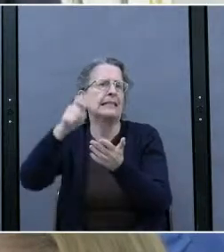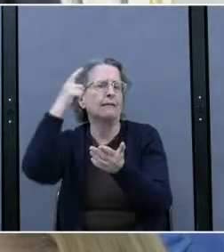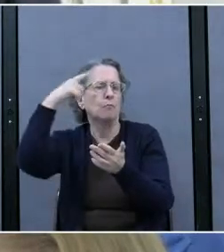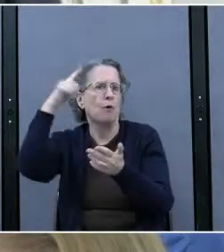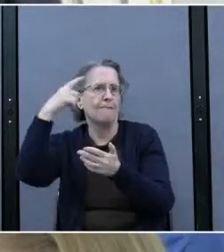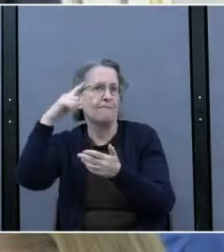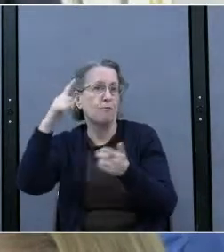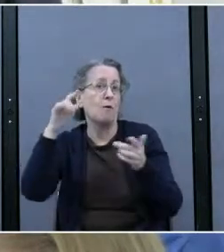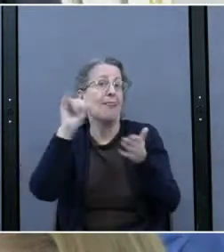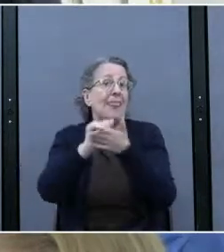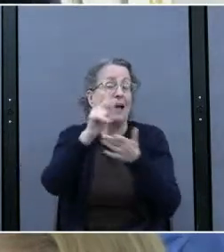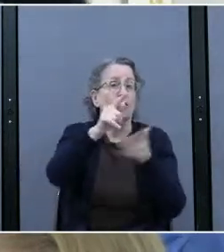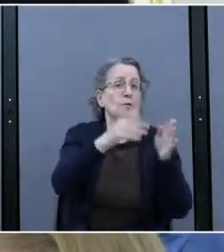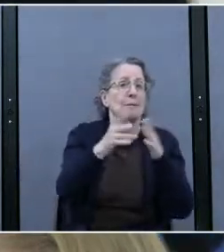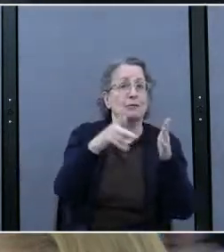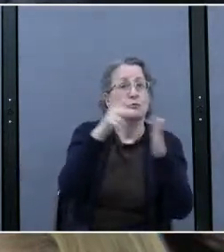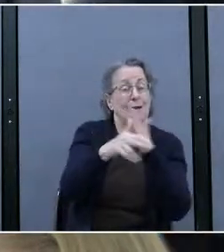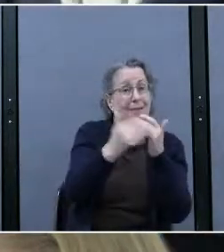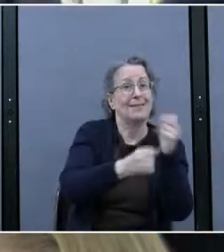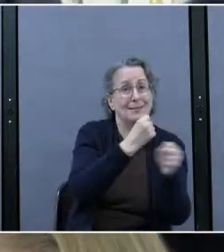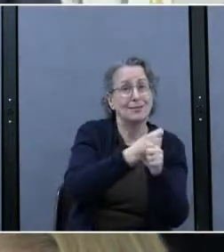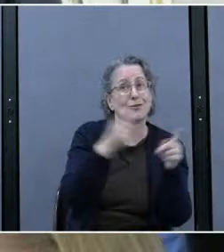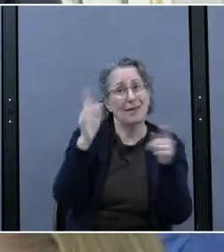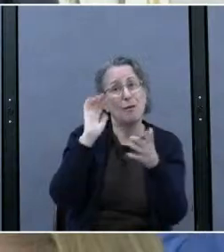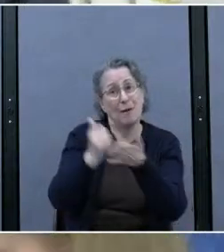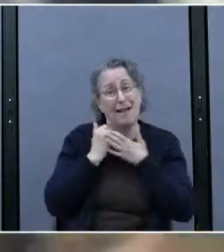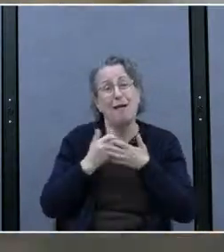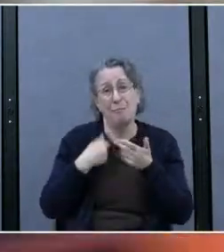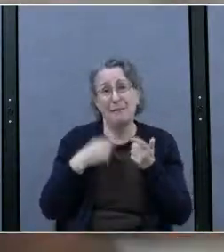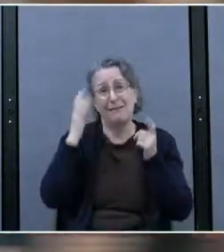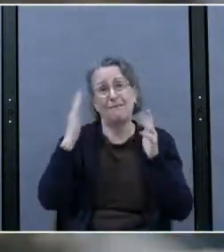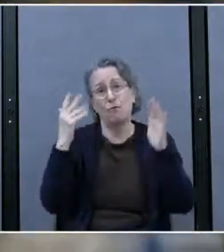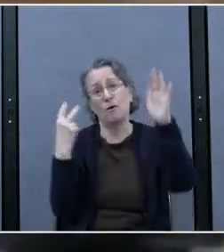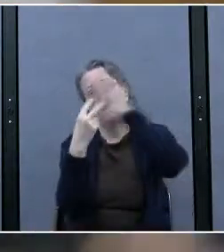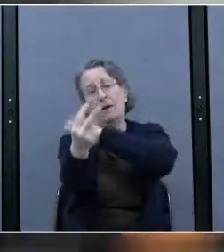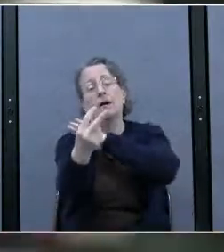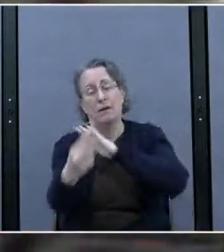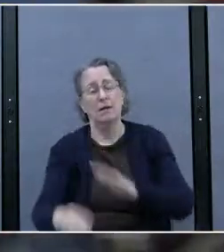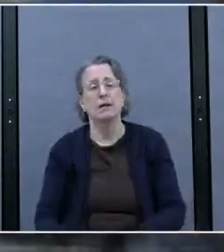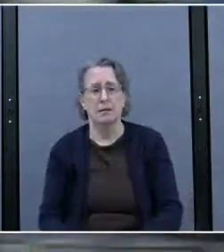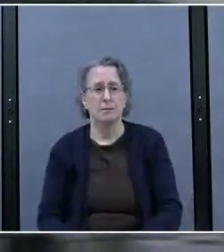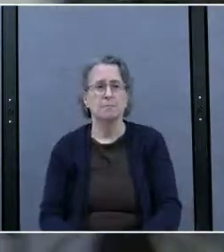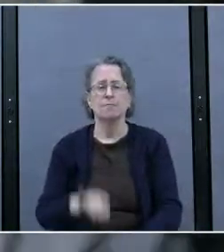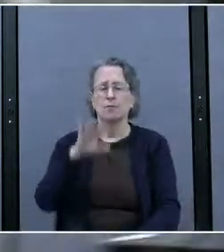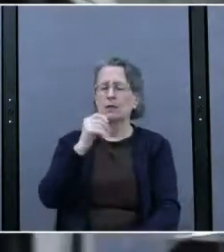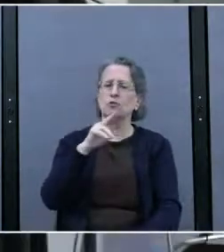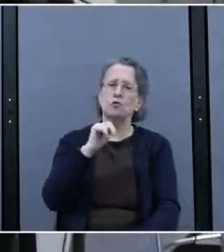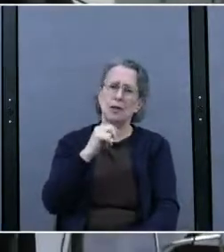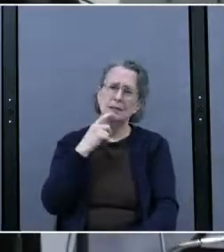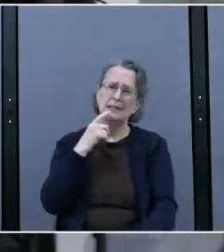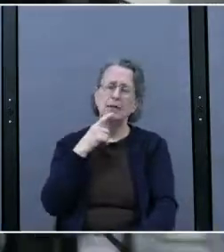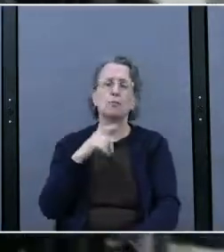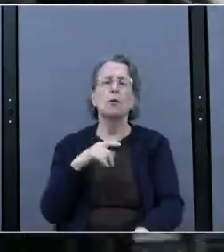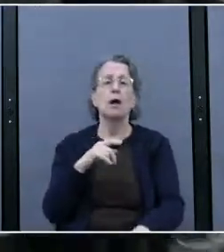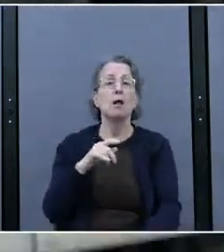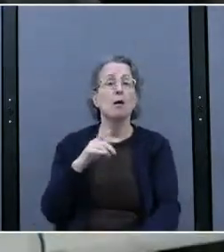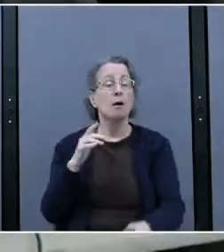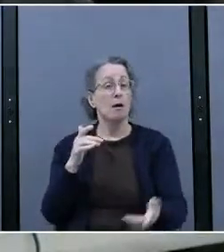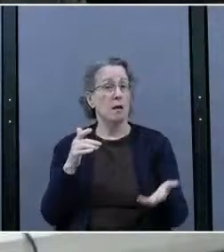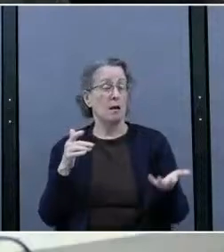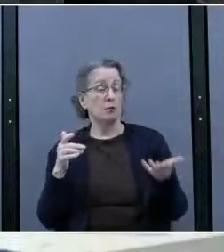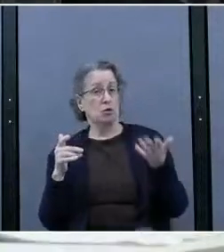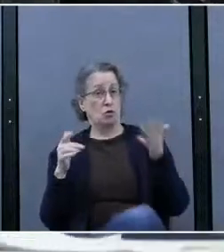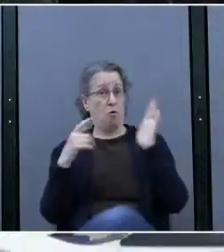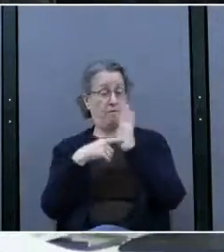be helpful. Yeah, thanks. John? Yeah, so what I heard was to do some sort of categorization of